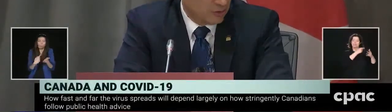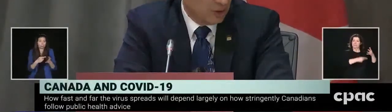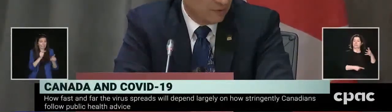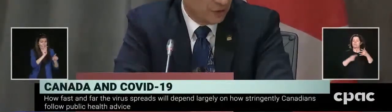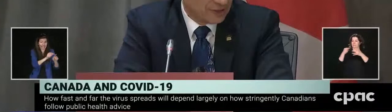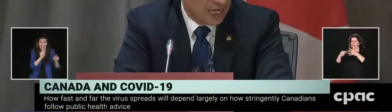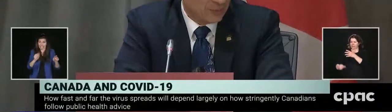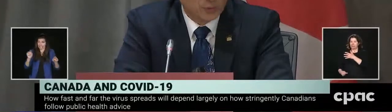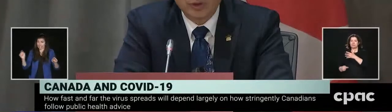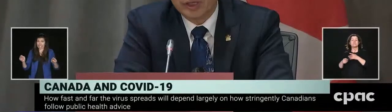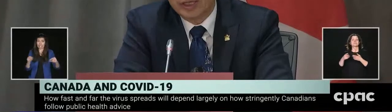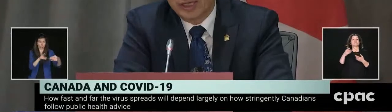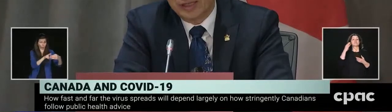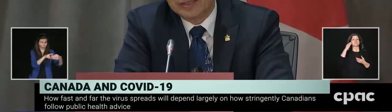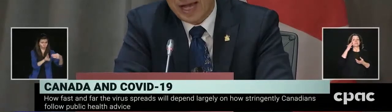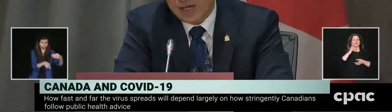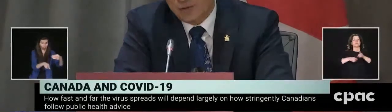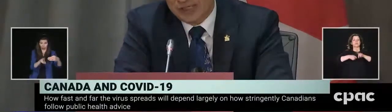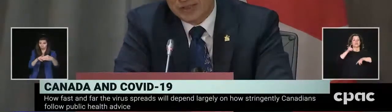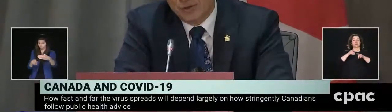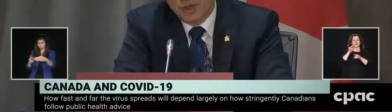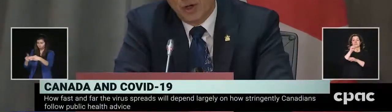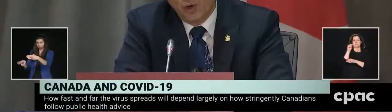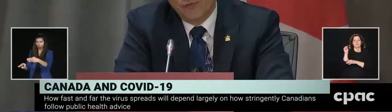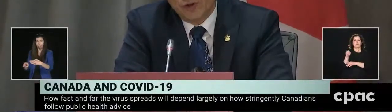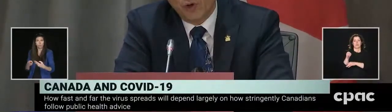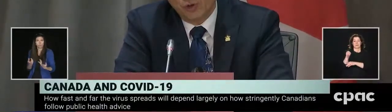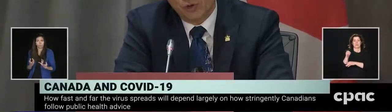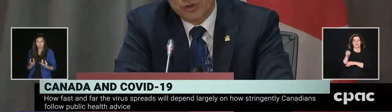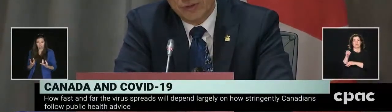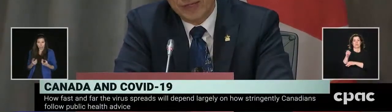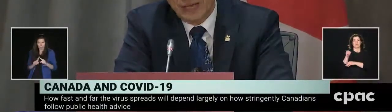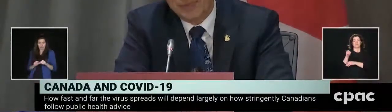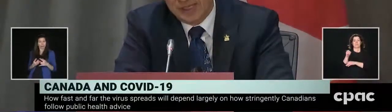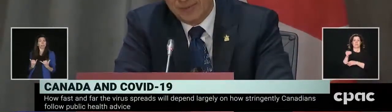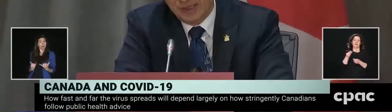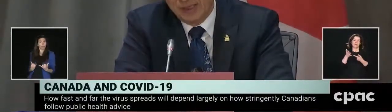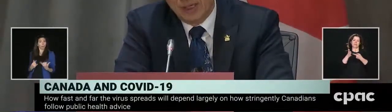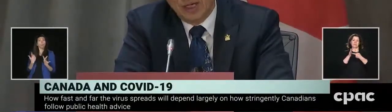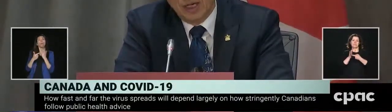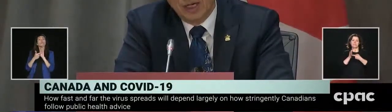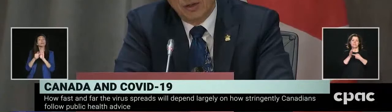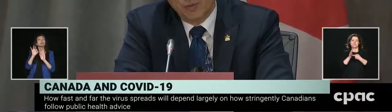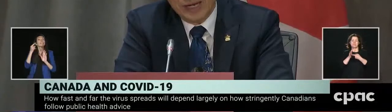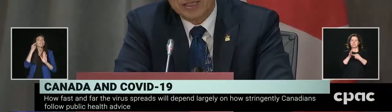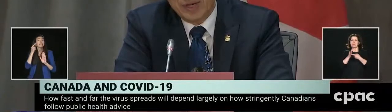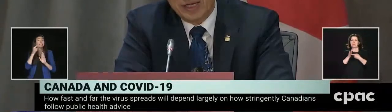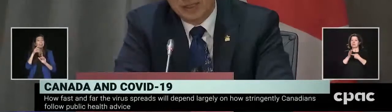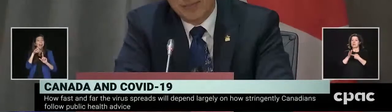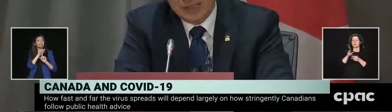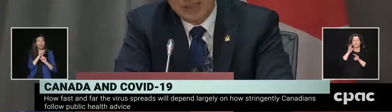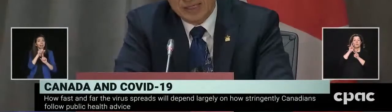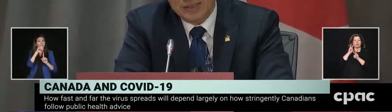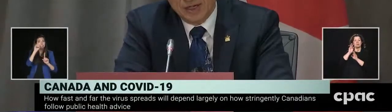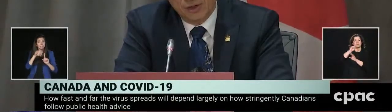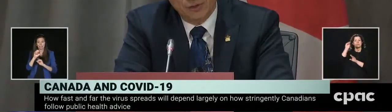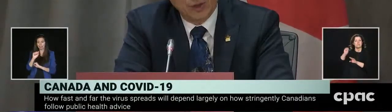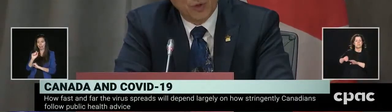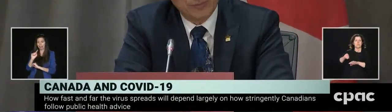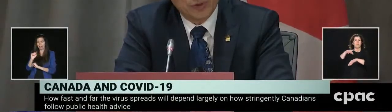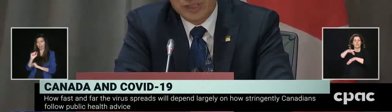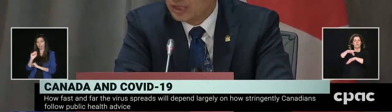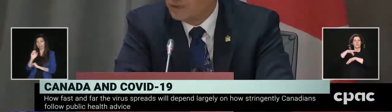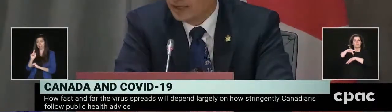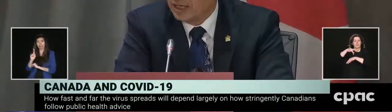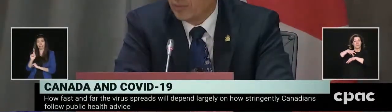put in. So, for example, we're looking at attack rates. So over the whole course of the epidemic, we're estimating in a best case